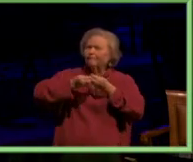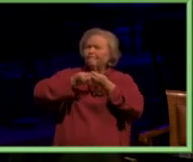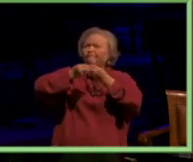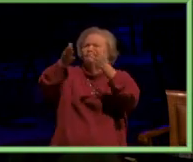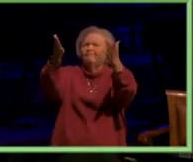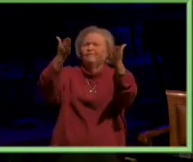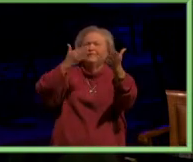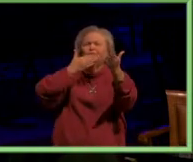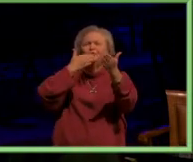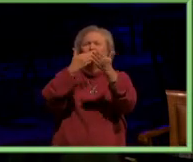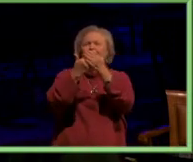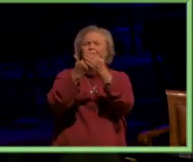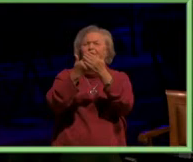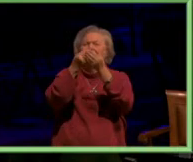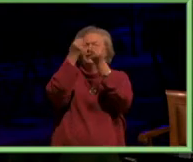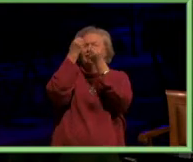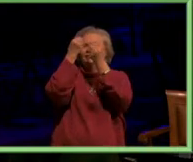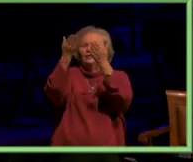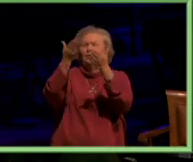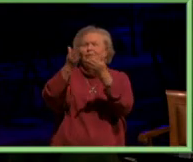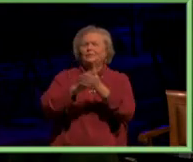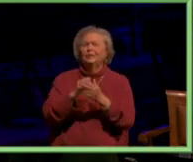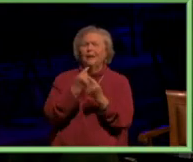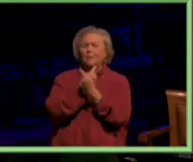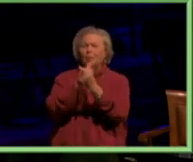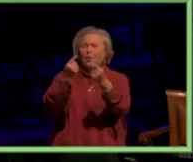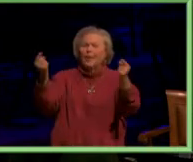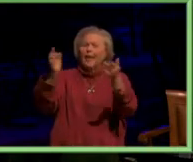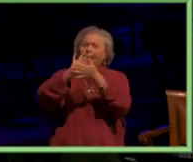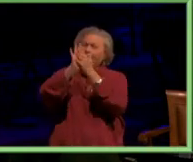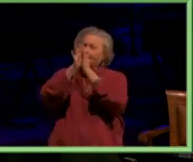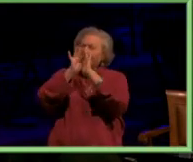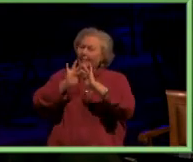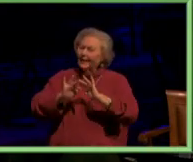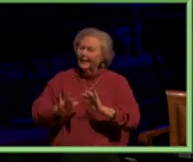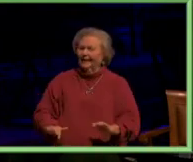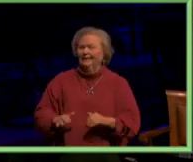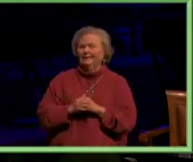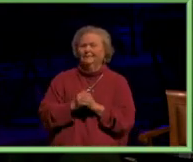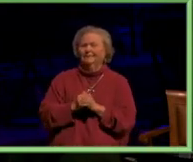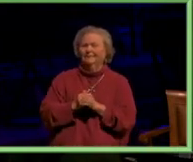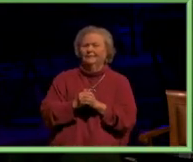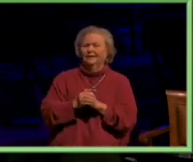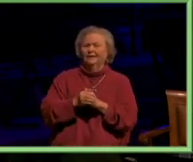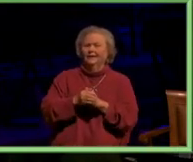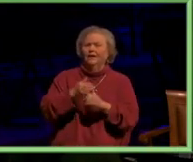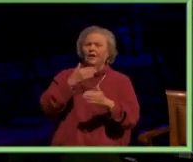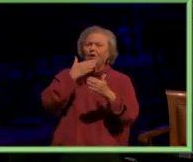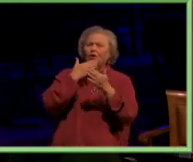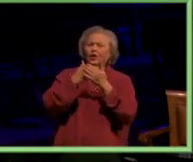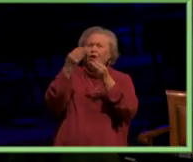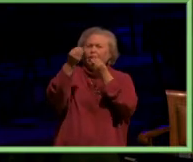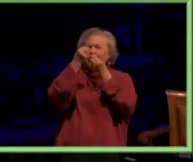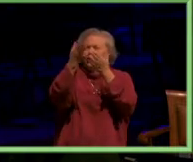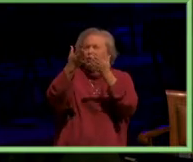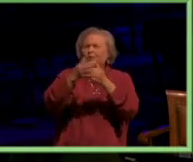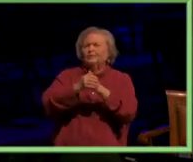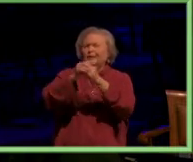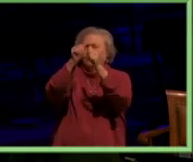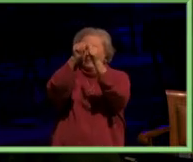who proclaim peace, who bring good tidings, who